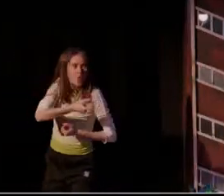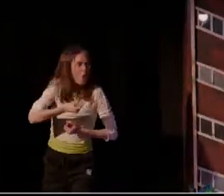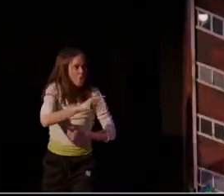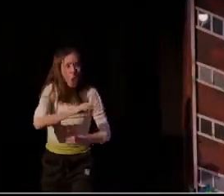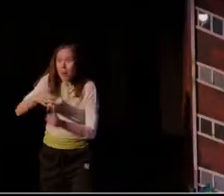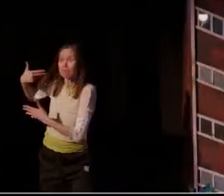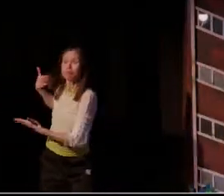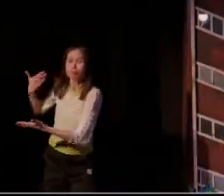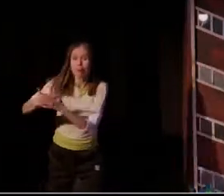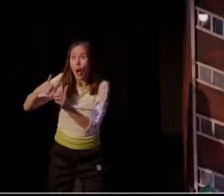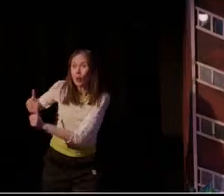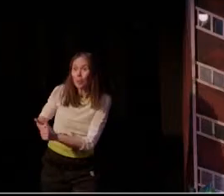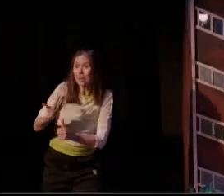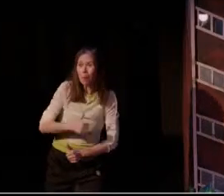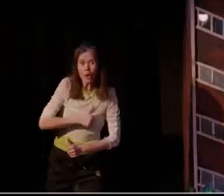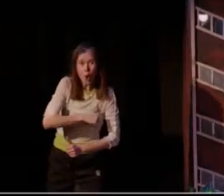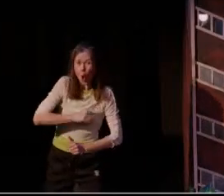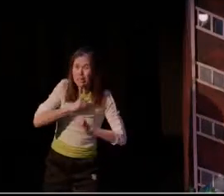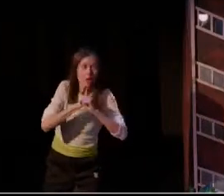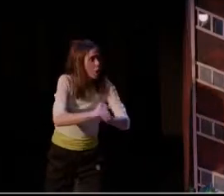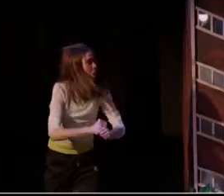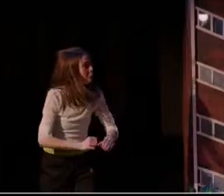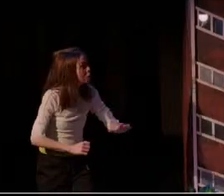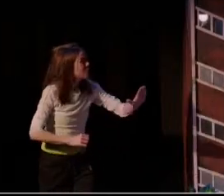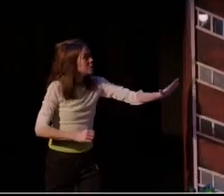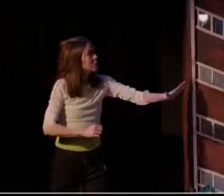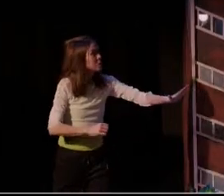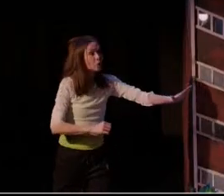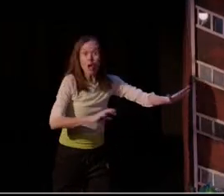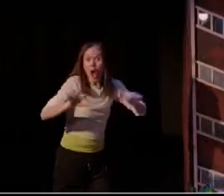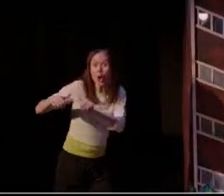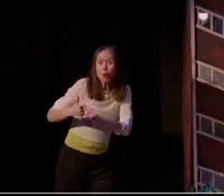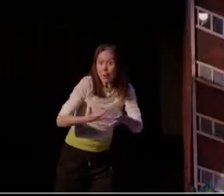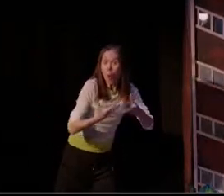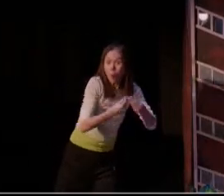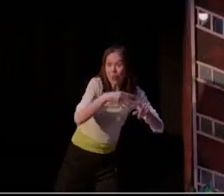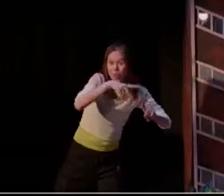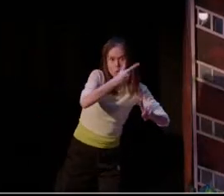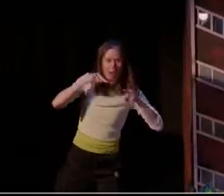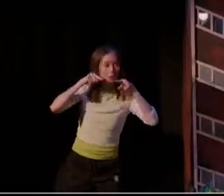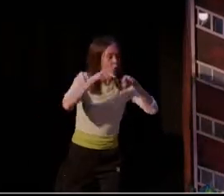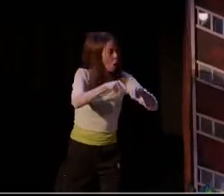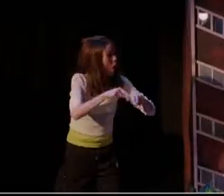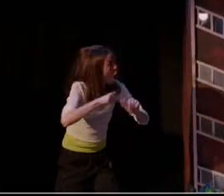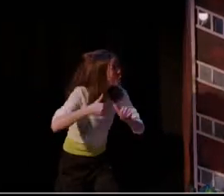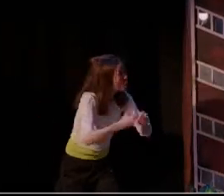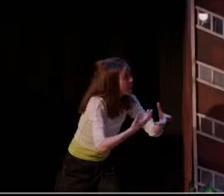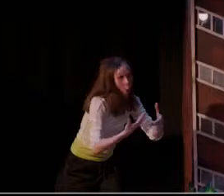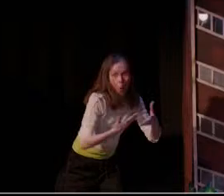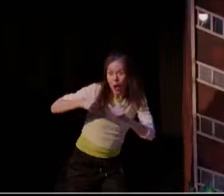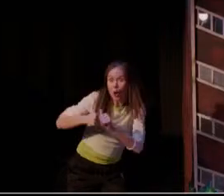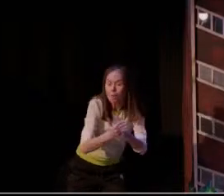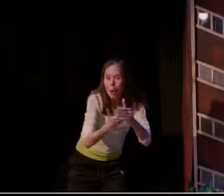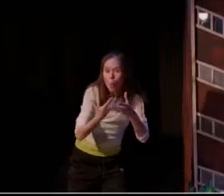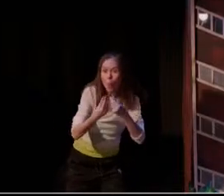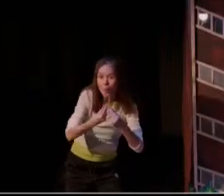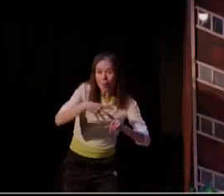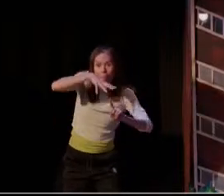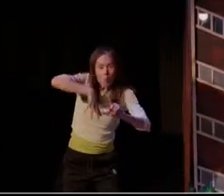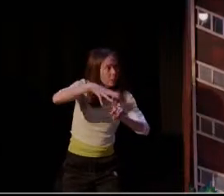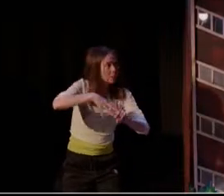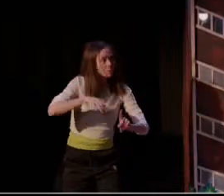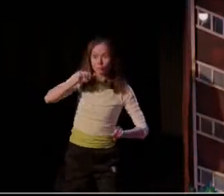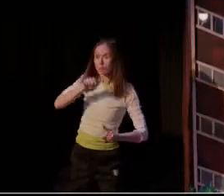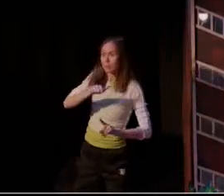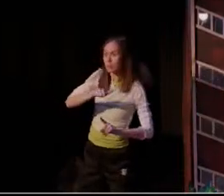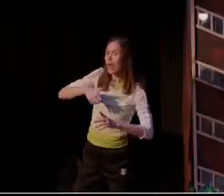honesty till now endured all weathers. Accuse him in person. He's with your father. Who, Camillo? Camillo, sir. I spoke with him and now he is